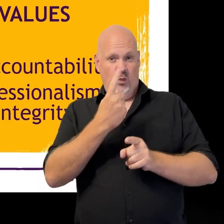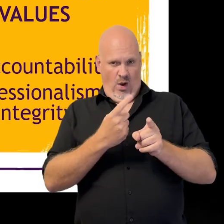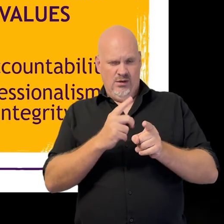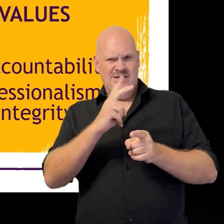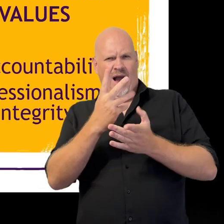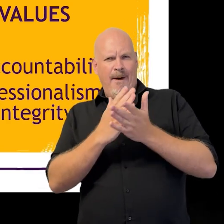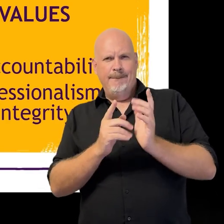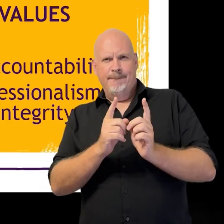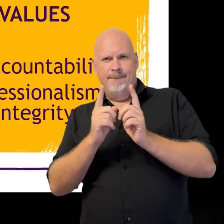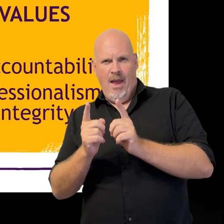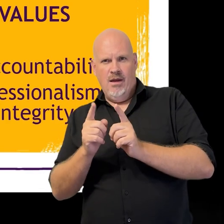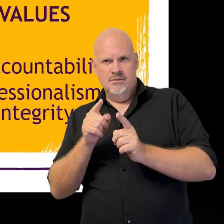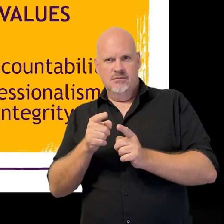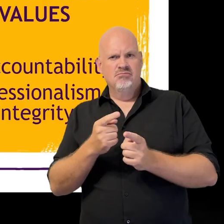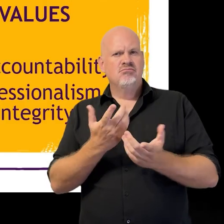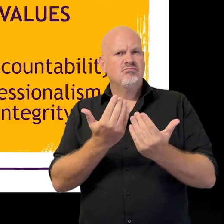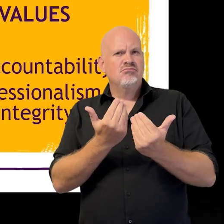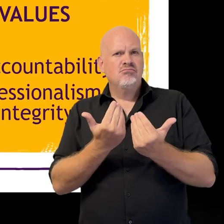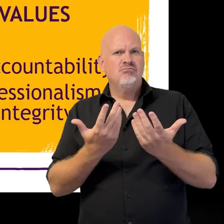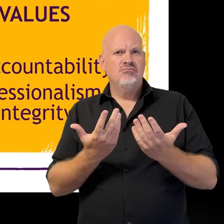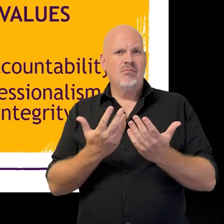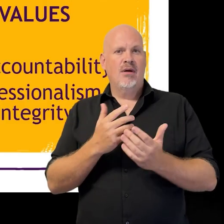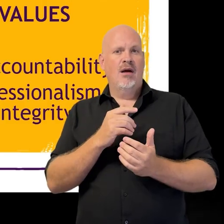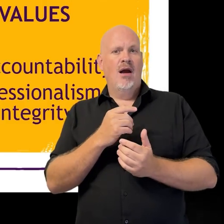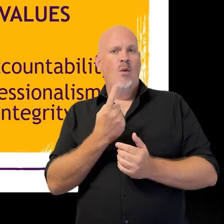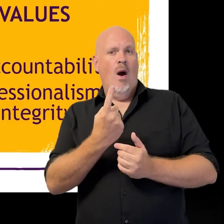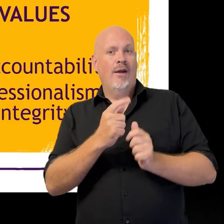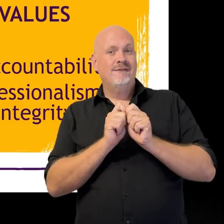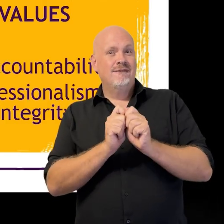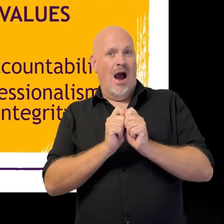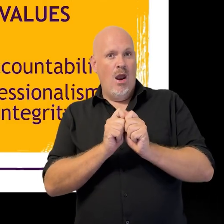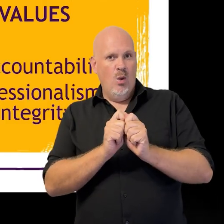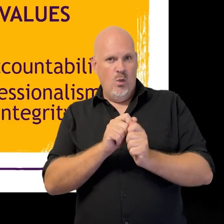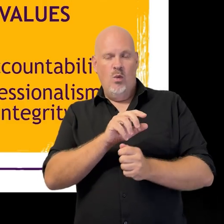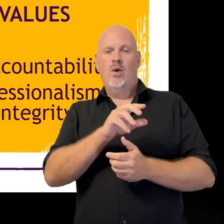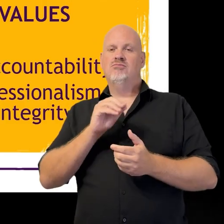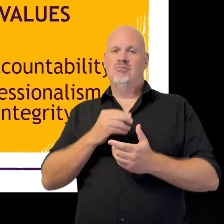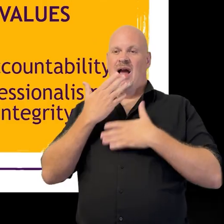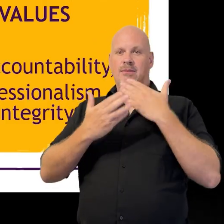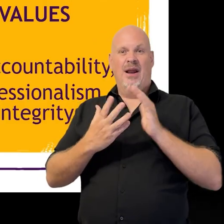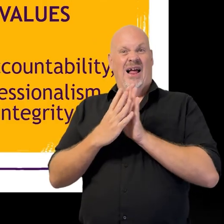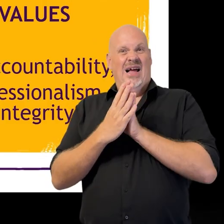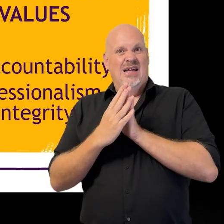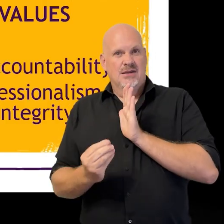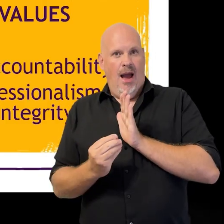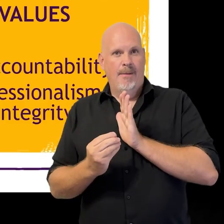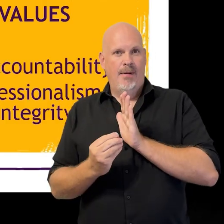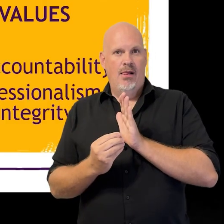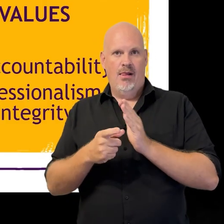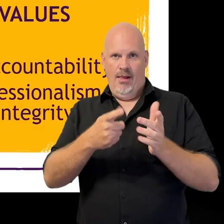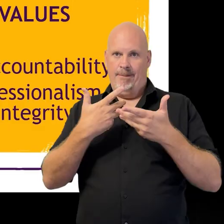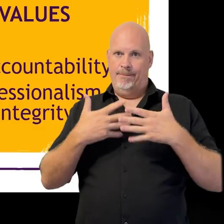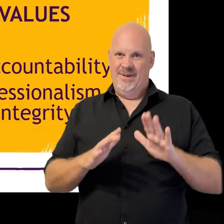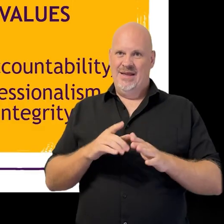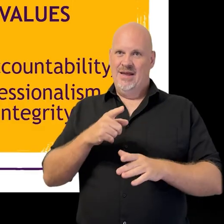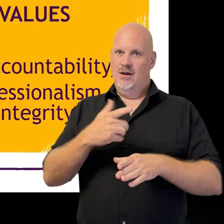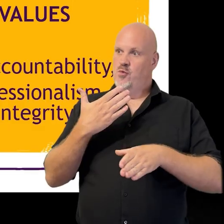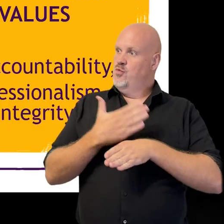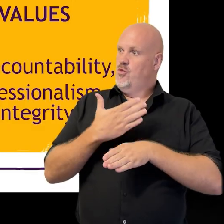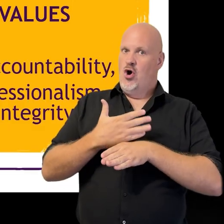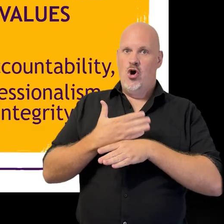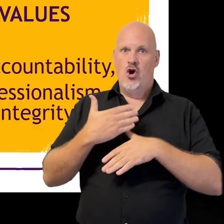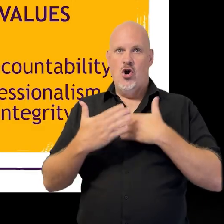work values, really. They are values that will inform how you work or how you think people should work. Might be things